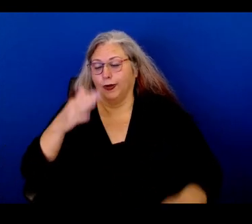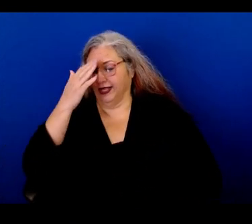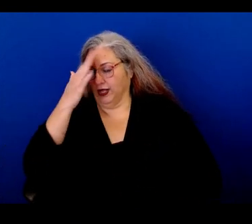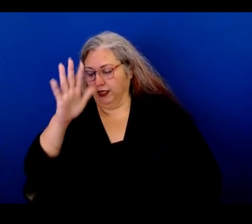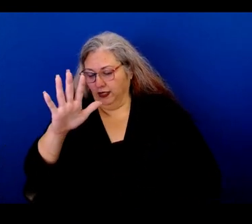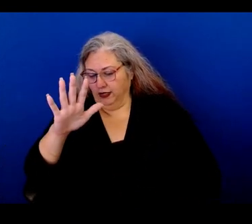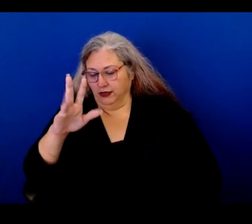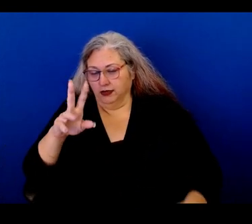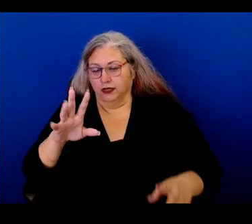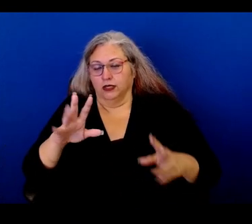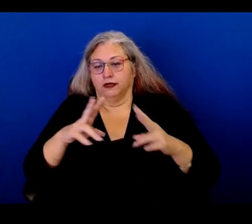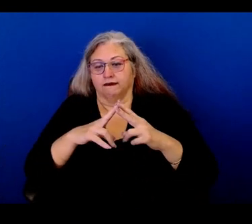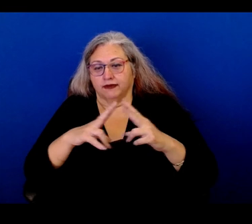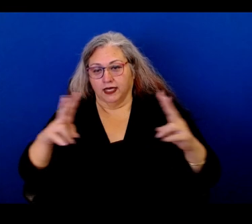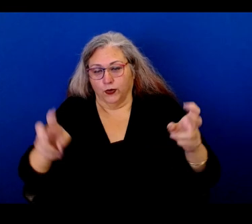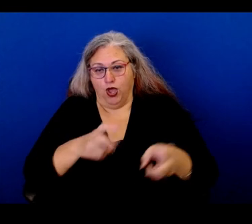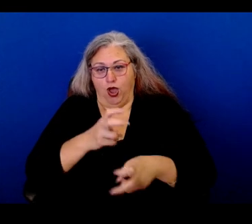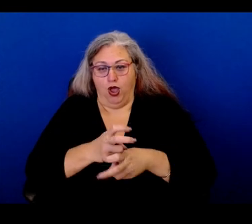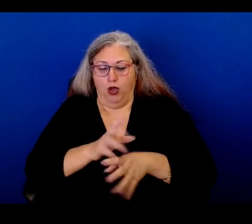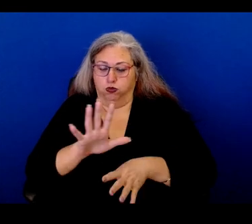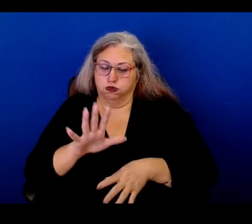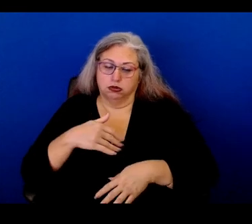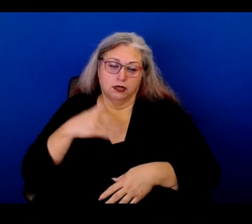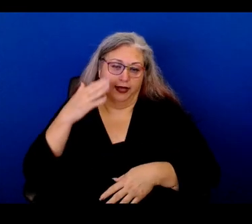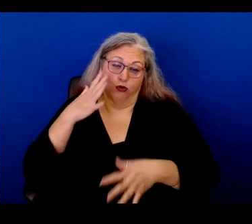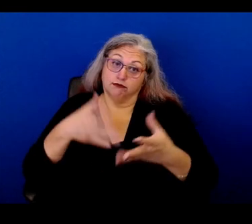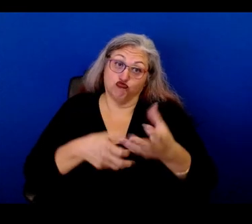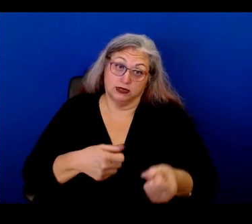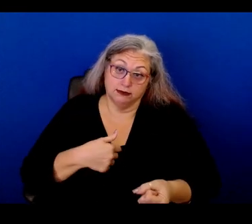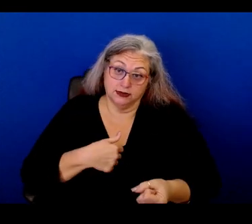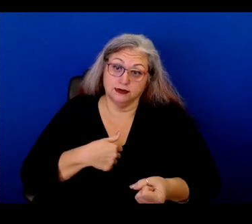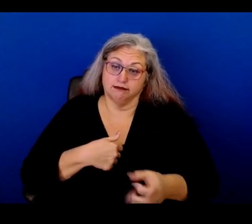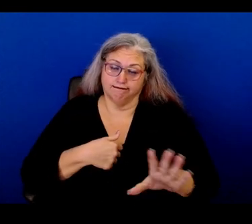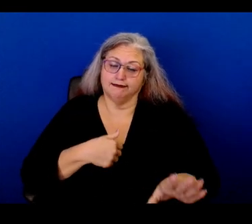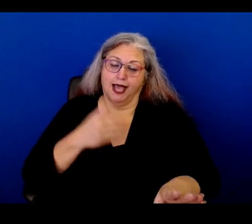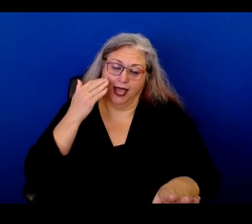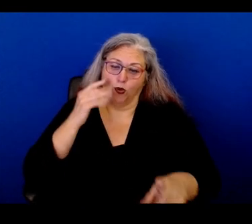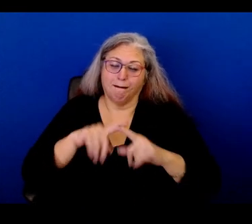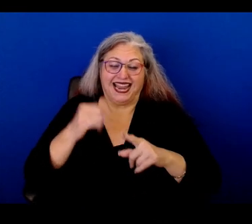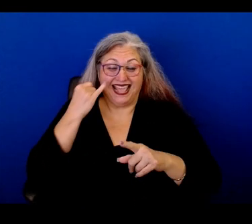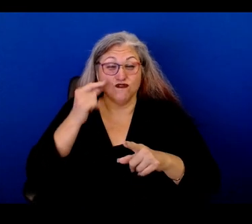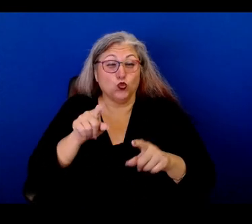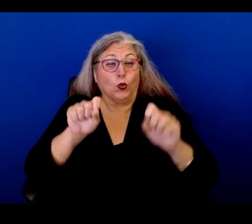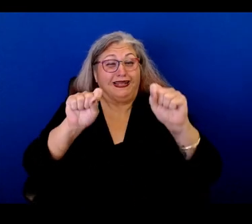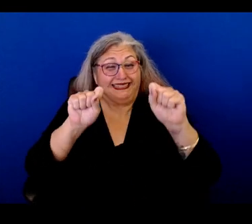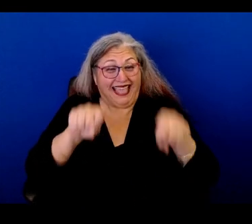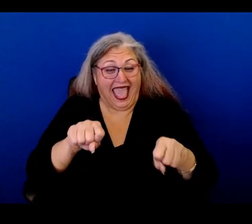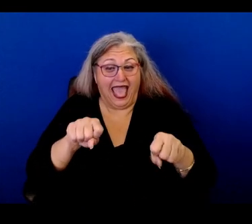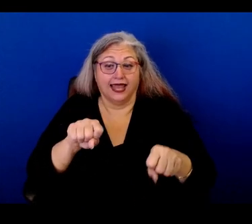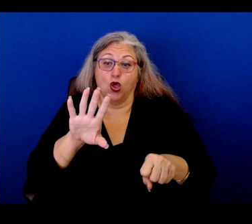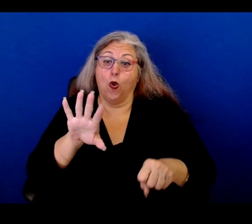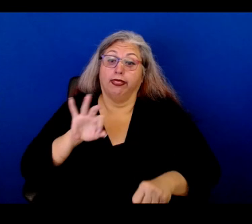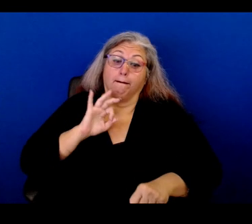so hard. I know, trust me, I know. But if you can do it, the benefit